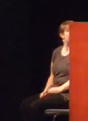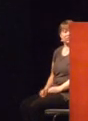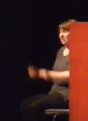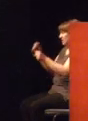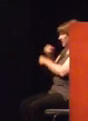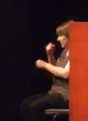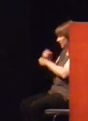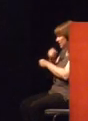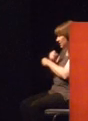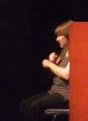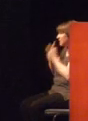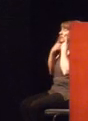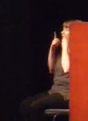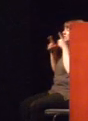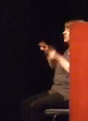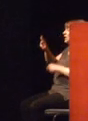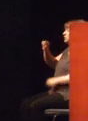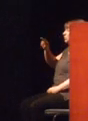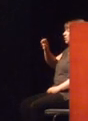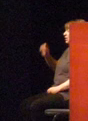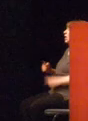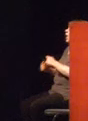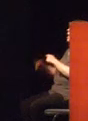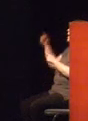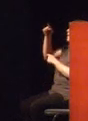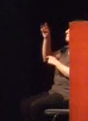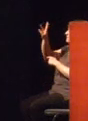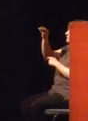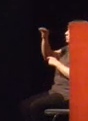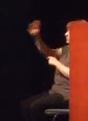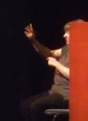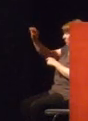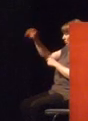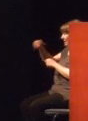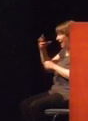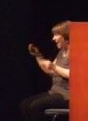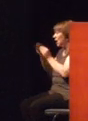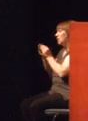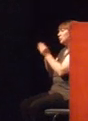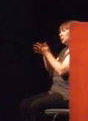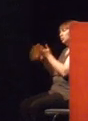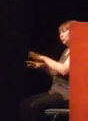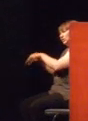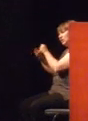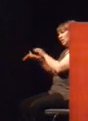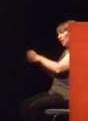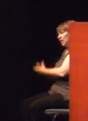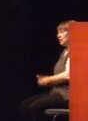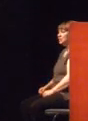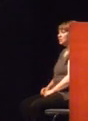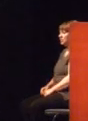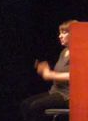the success rate went up by 6.6%, and we had a lot more students taking it. So we had another 100 students